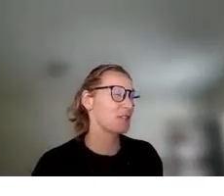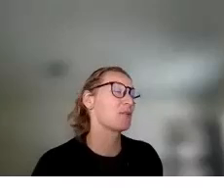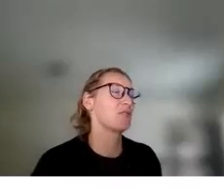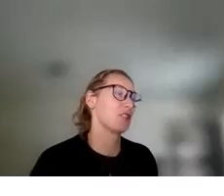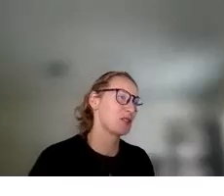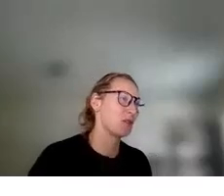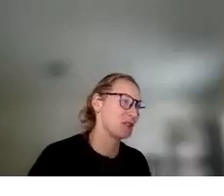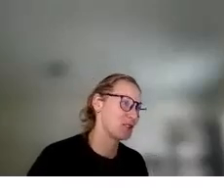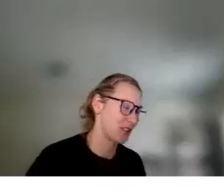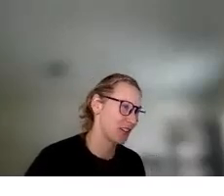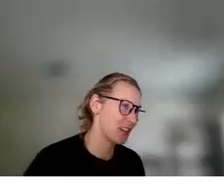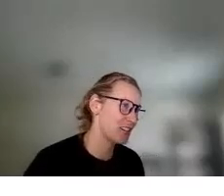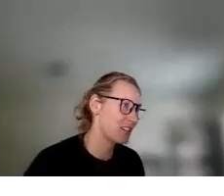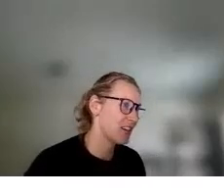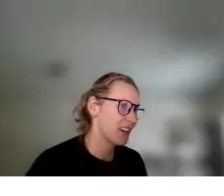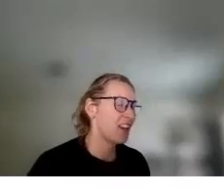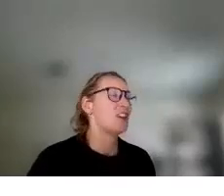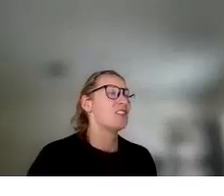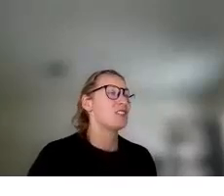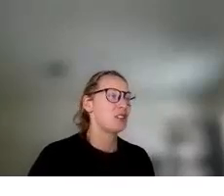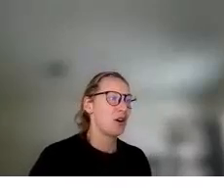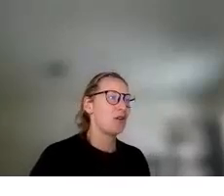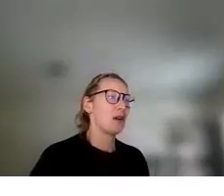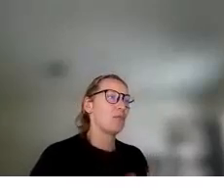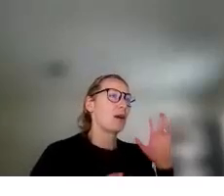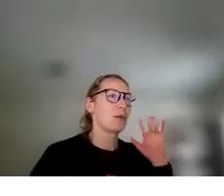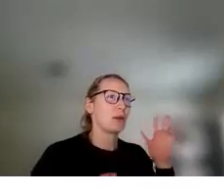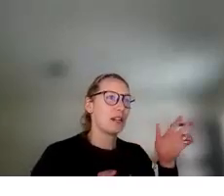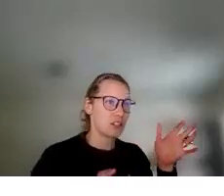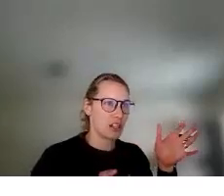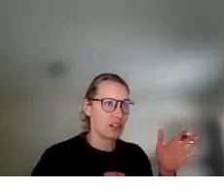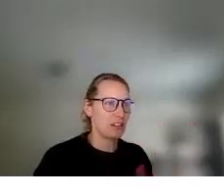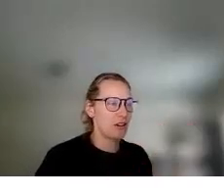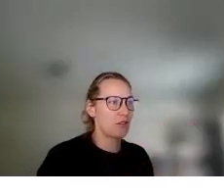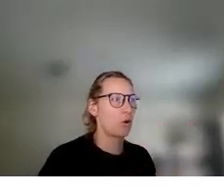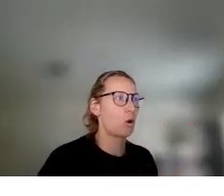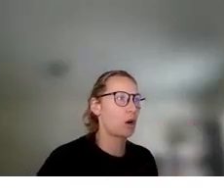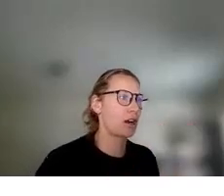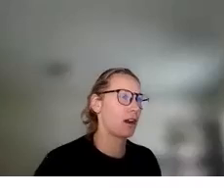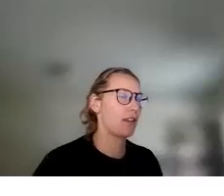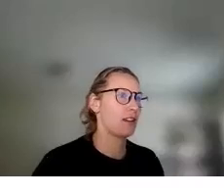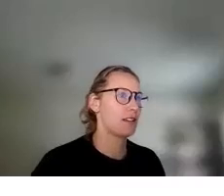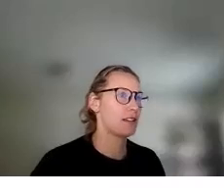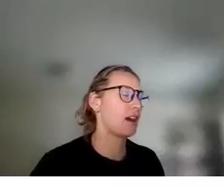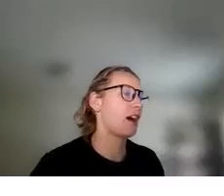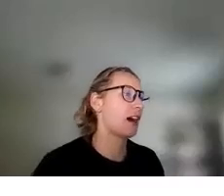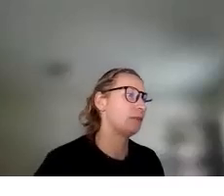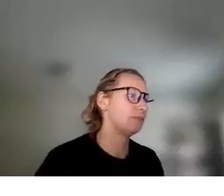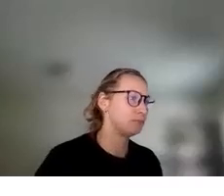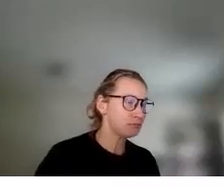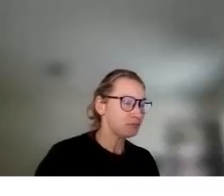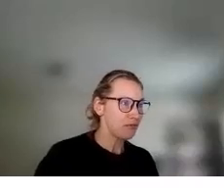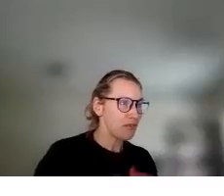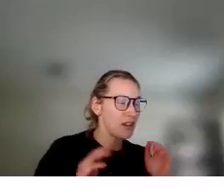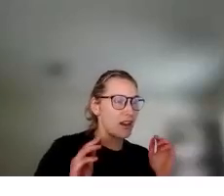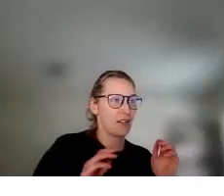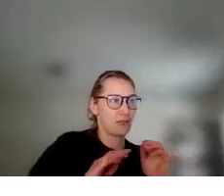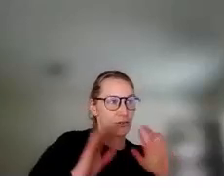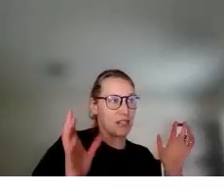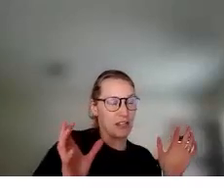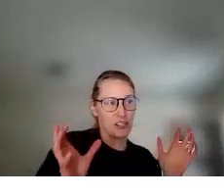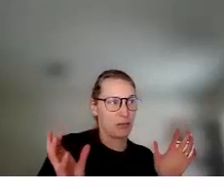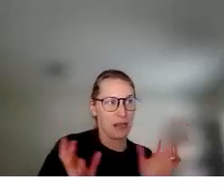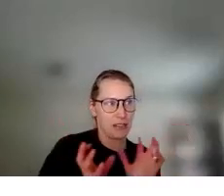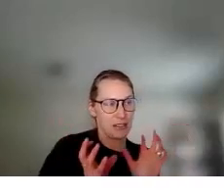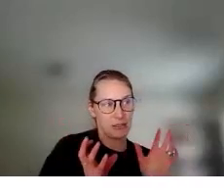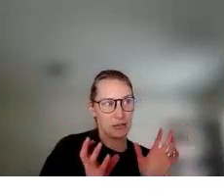operate waivers with just one service. So in preparation for this,